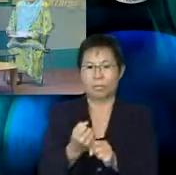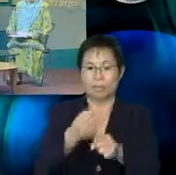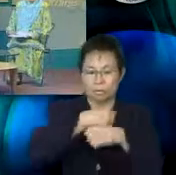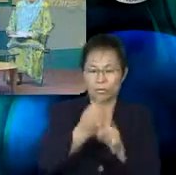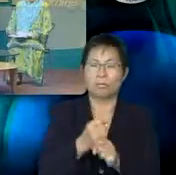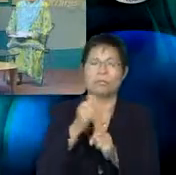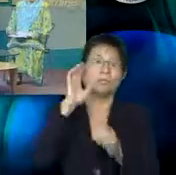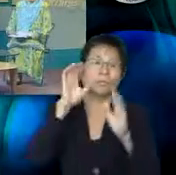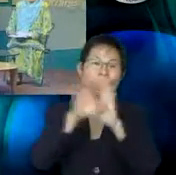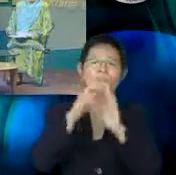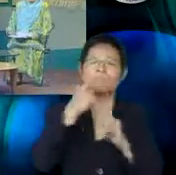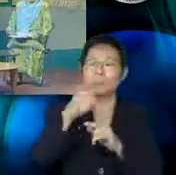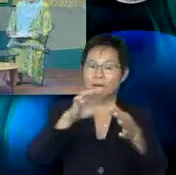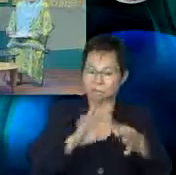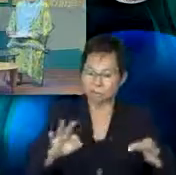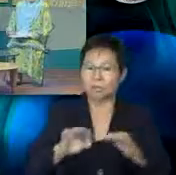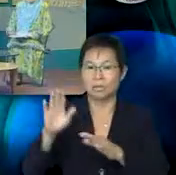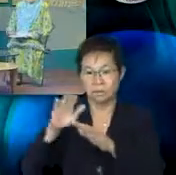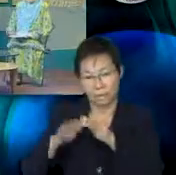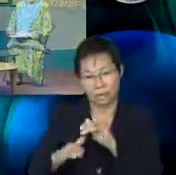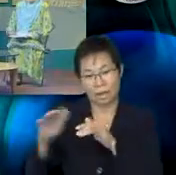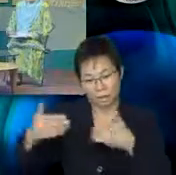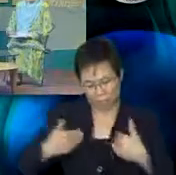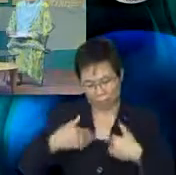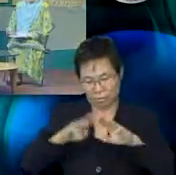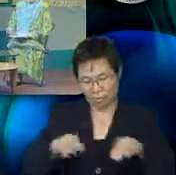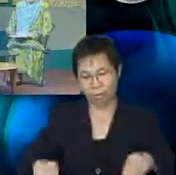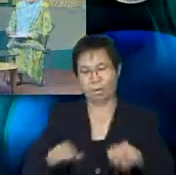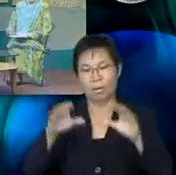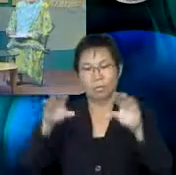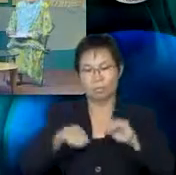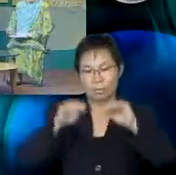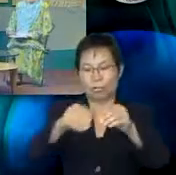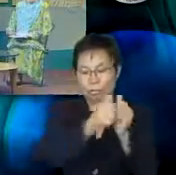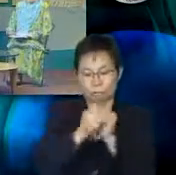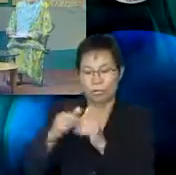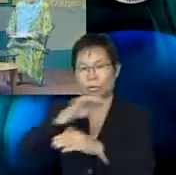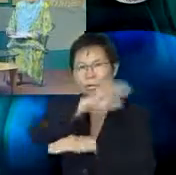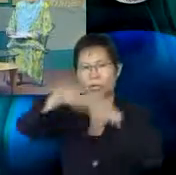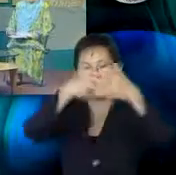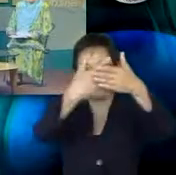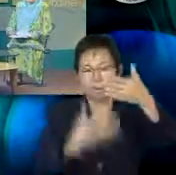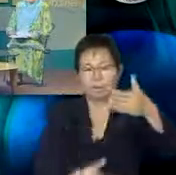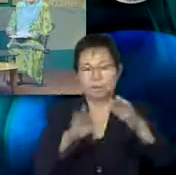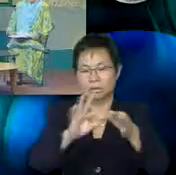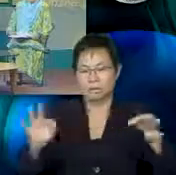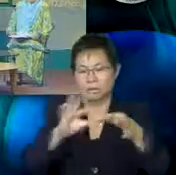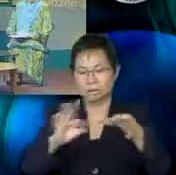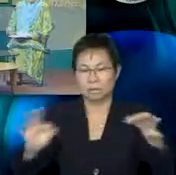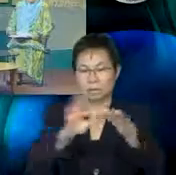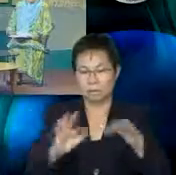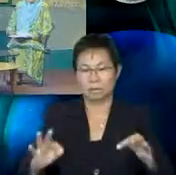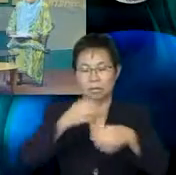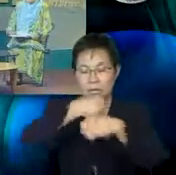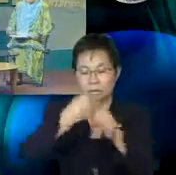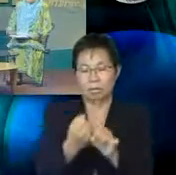that tells a story. She then has her students put together a whole list of sentence strips in